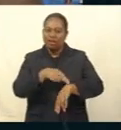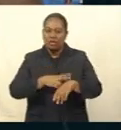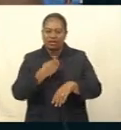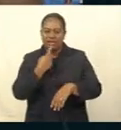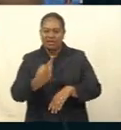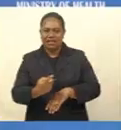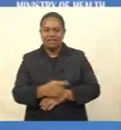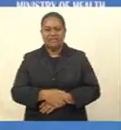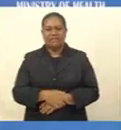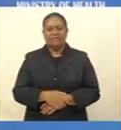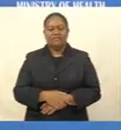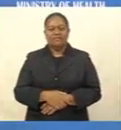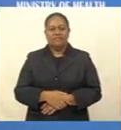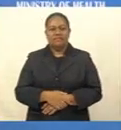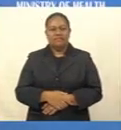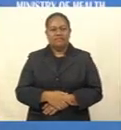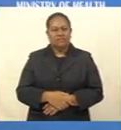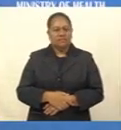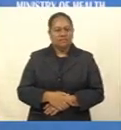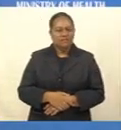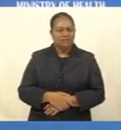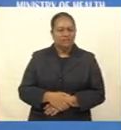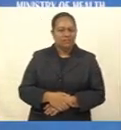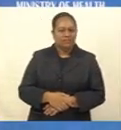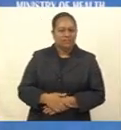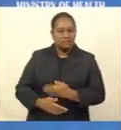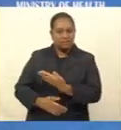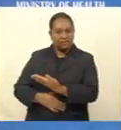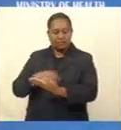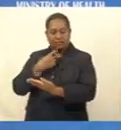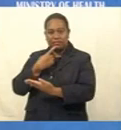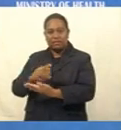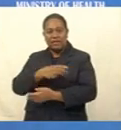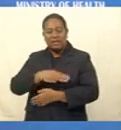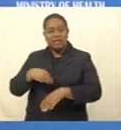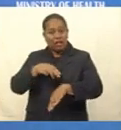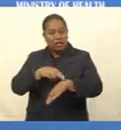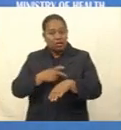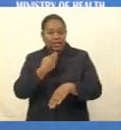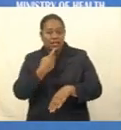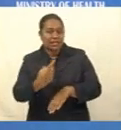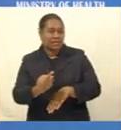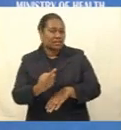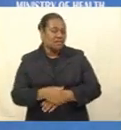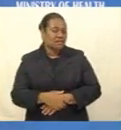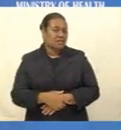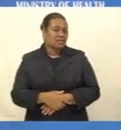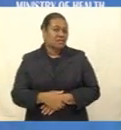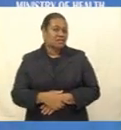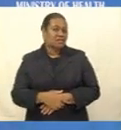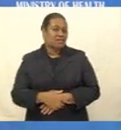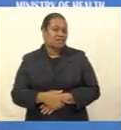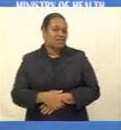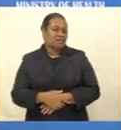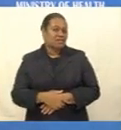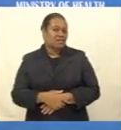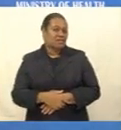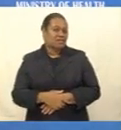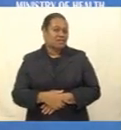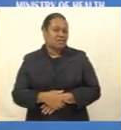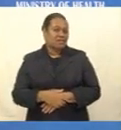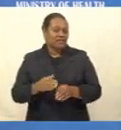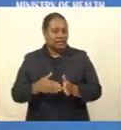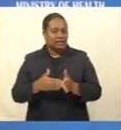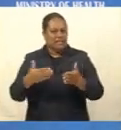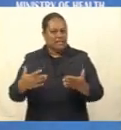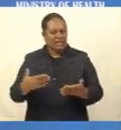tonight? This evening, the Permanent Secretary for the Ministry of Health and Medical Services, Dr. James Fong, wishes